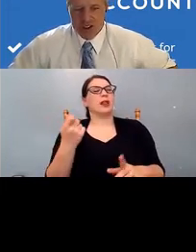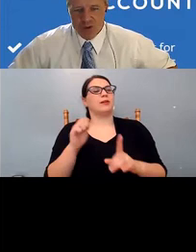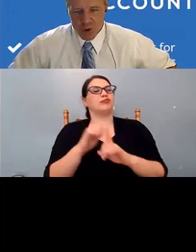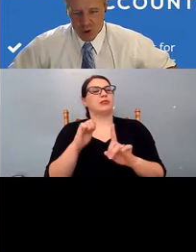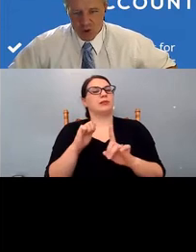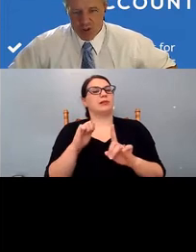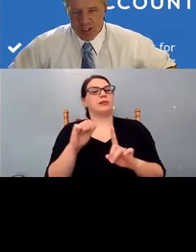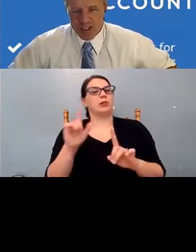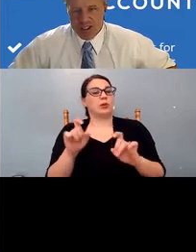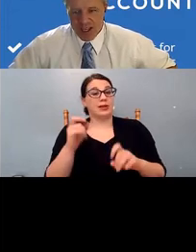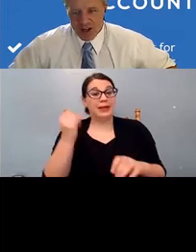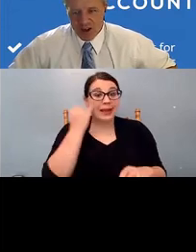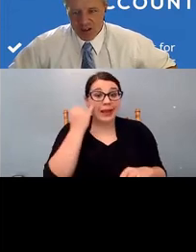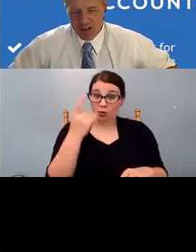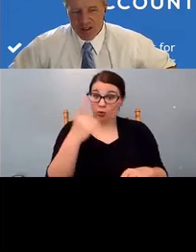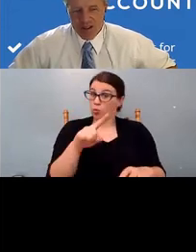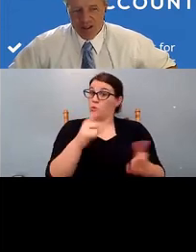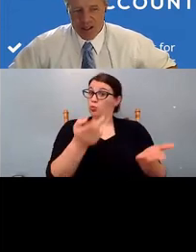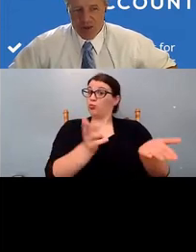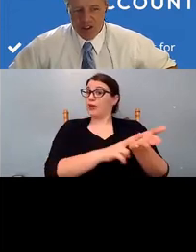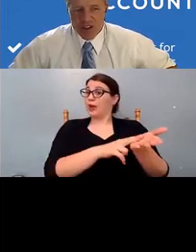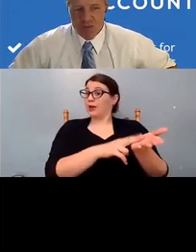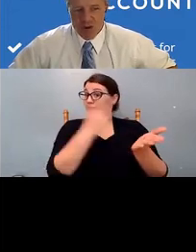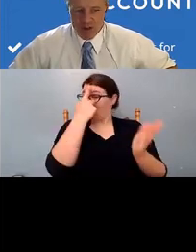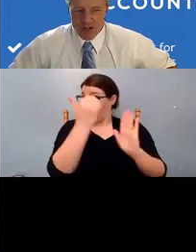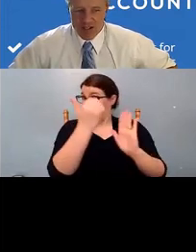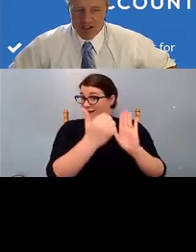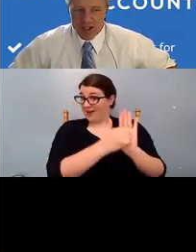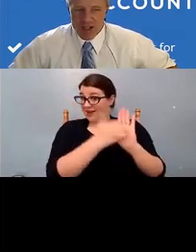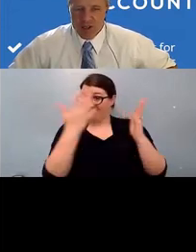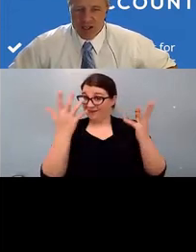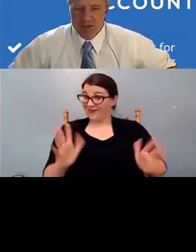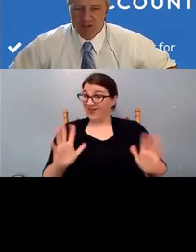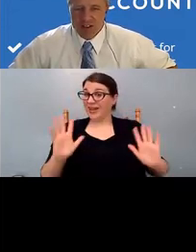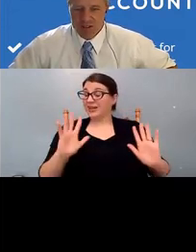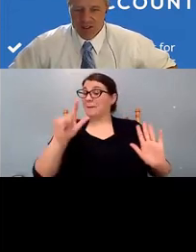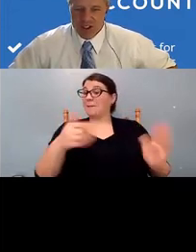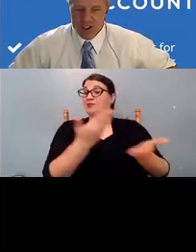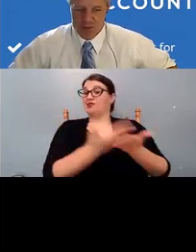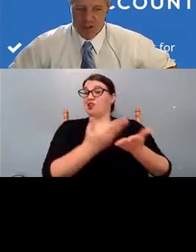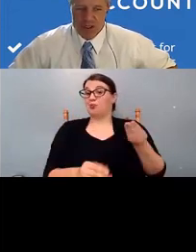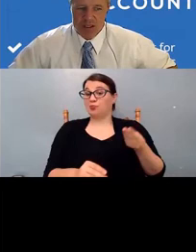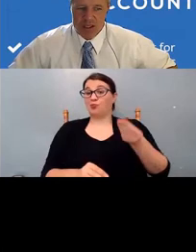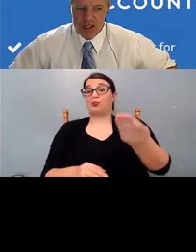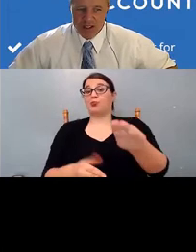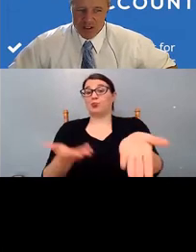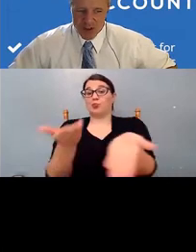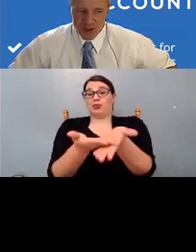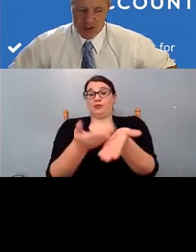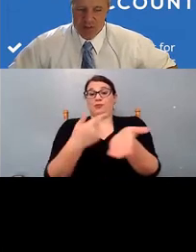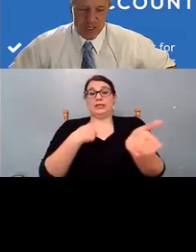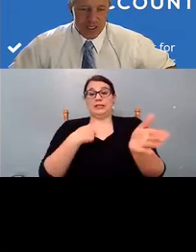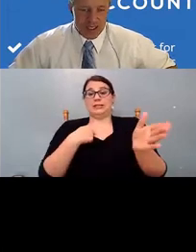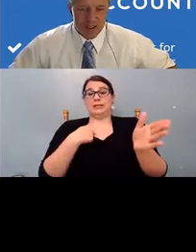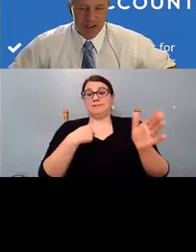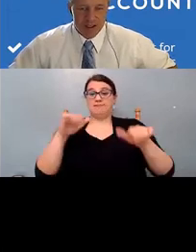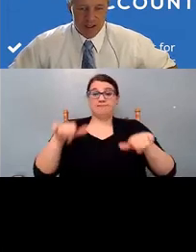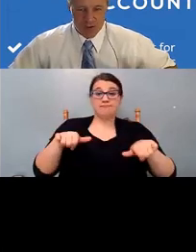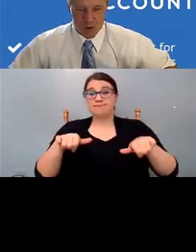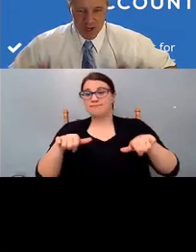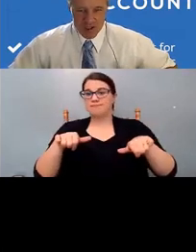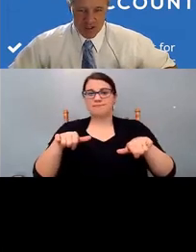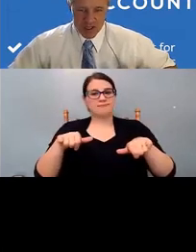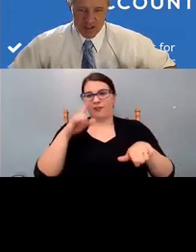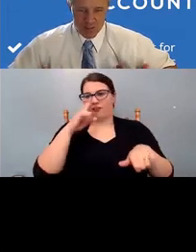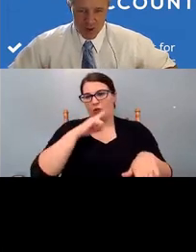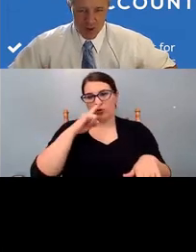individual enrolls in an account, they must provide documented evidence of eligibility, and that is false, meaning that